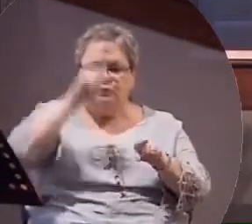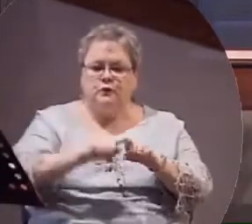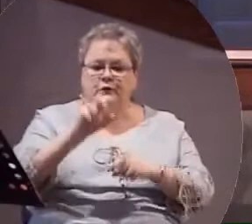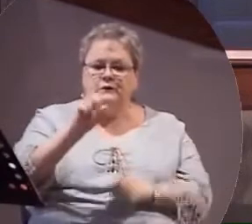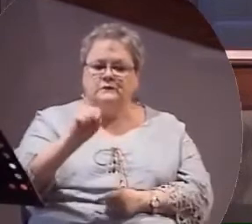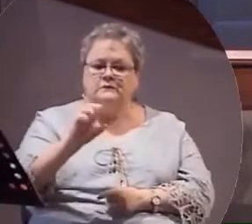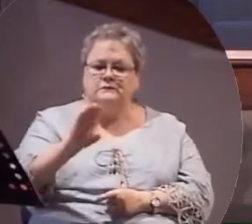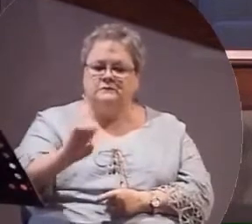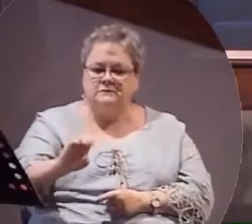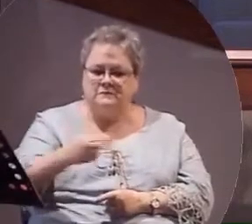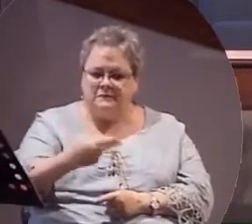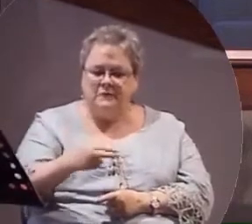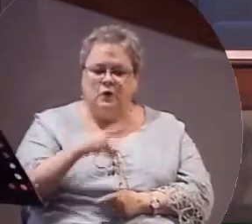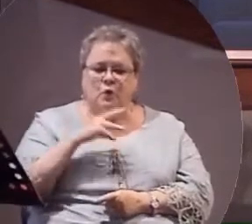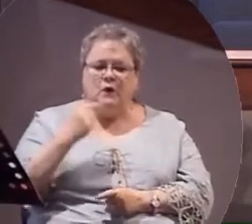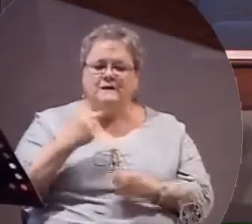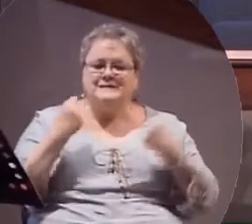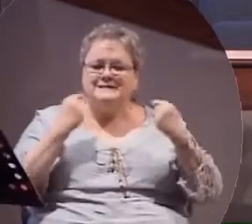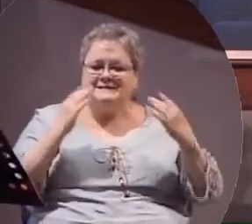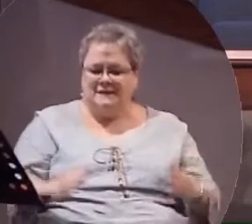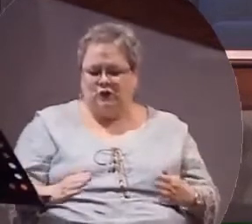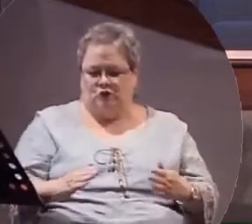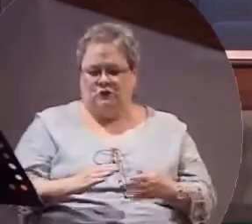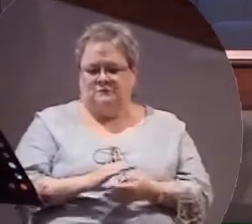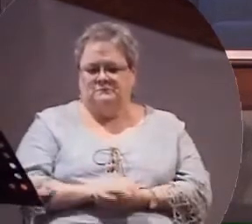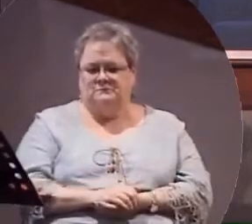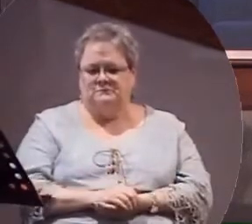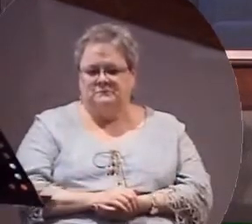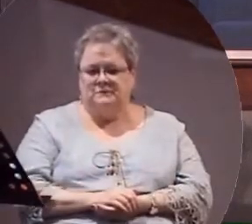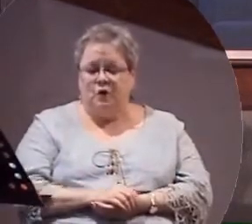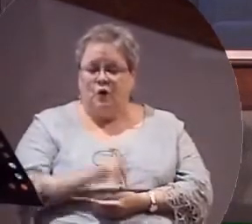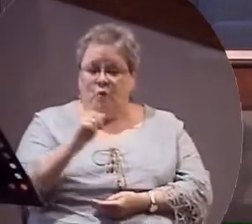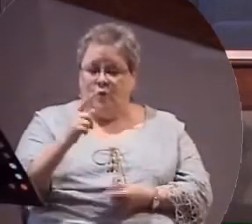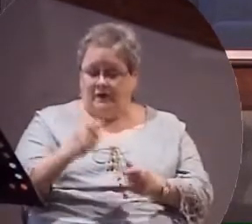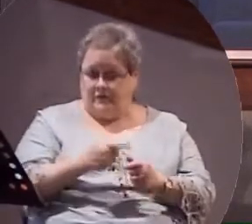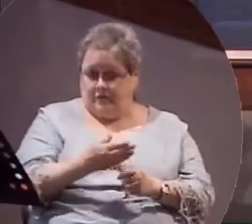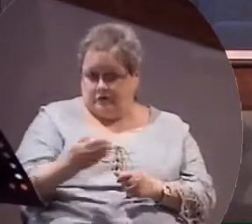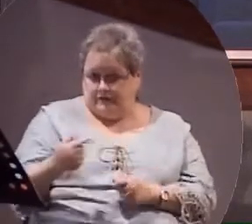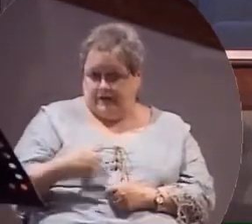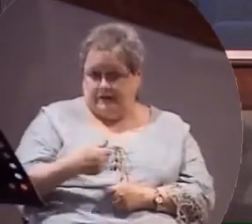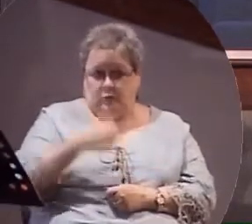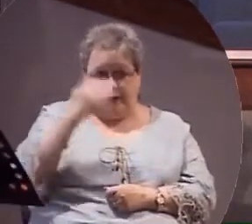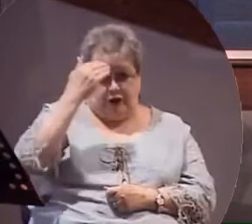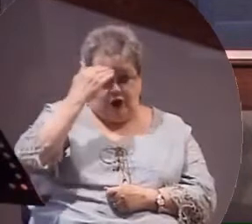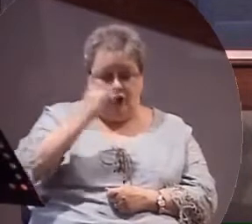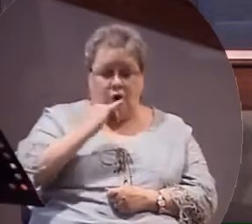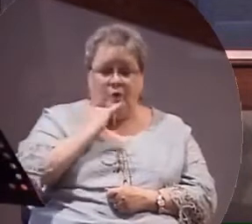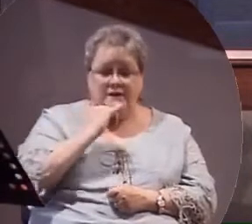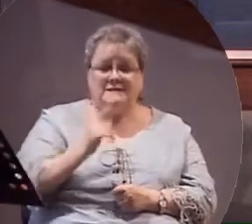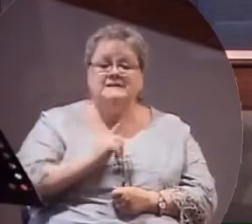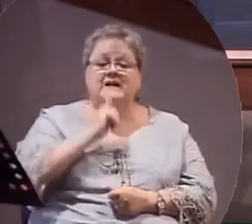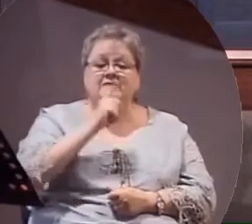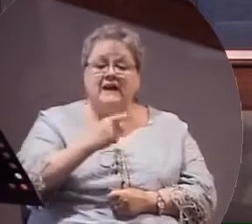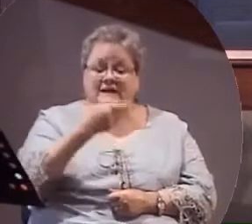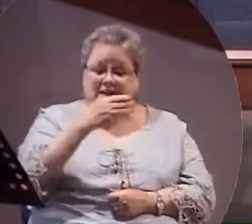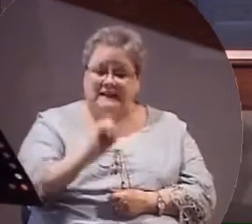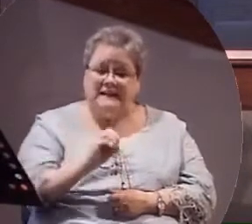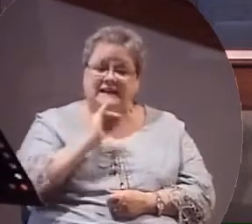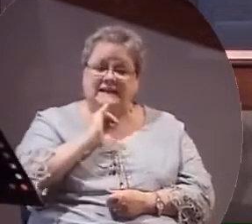such was a sinner. You know, one of the first things we find out about old brother such is the fact that